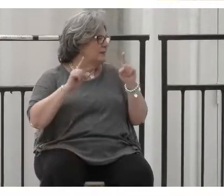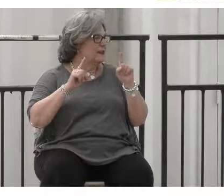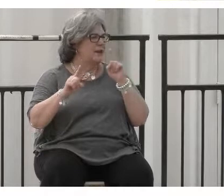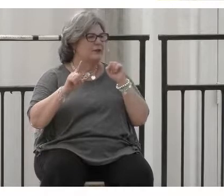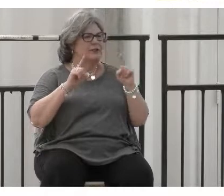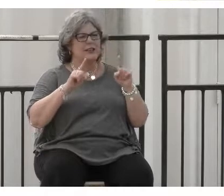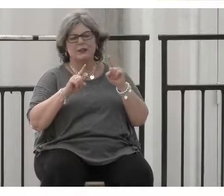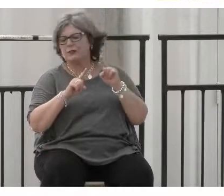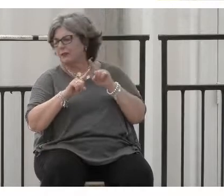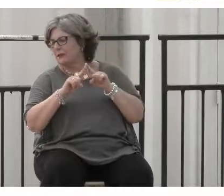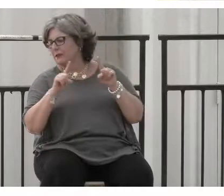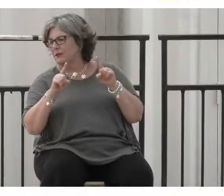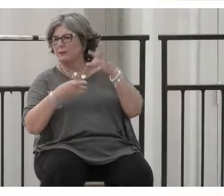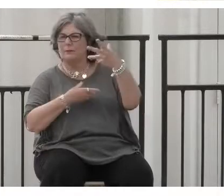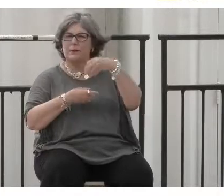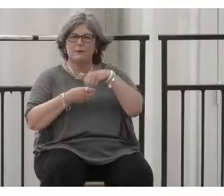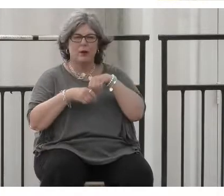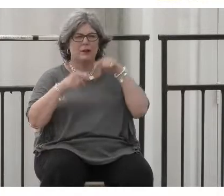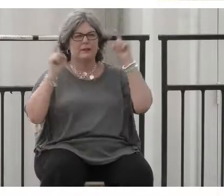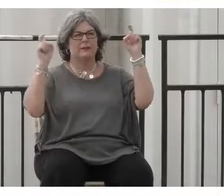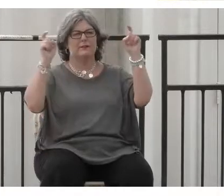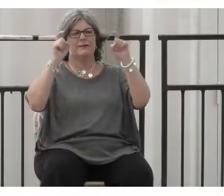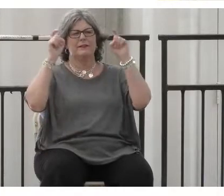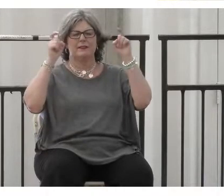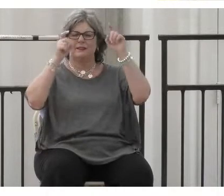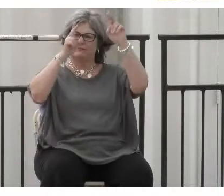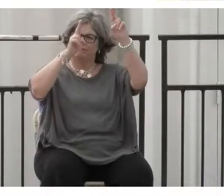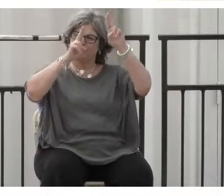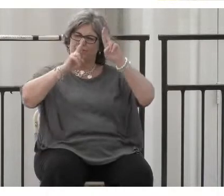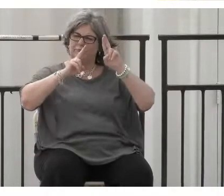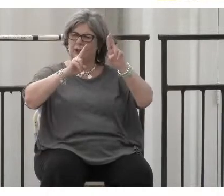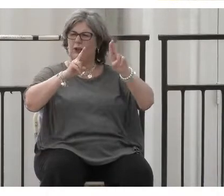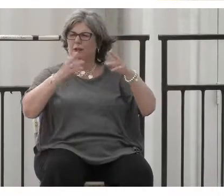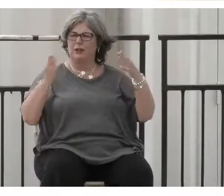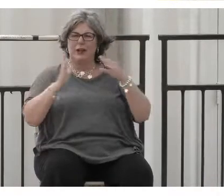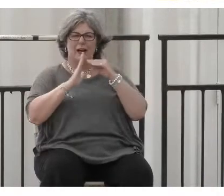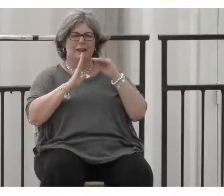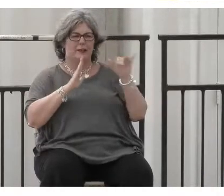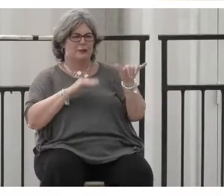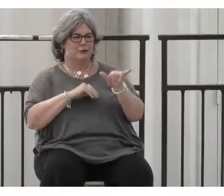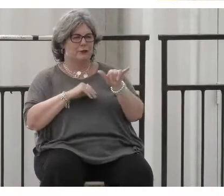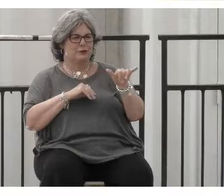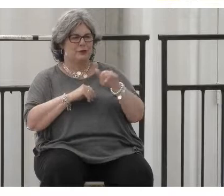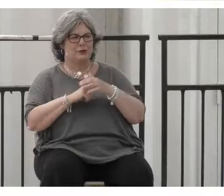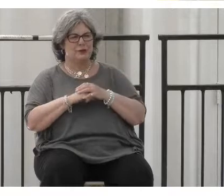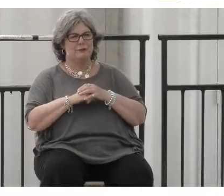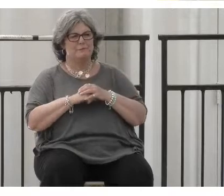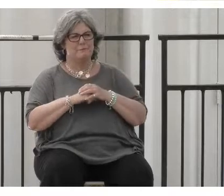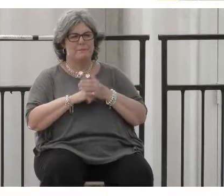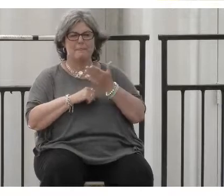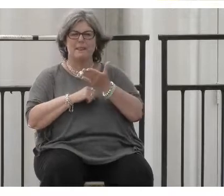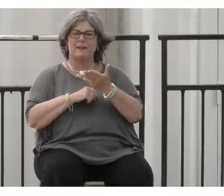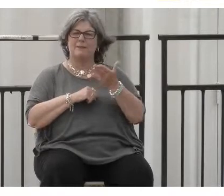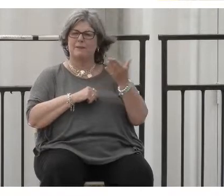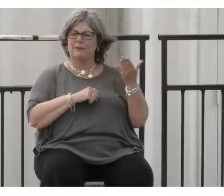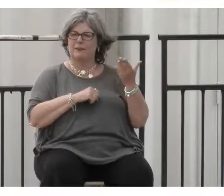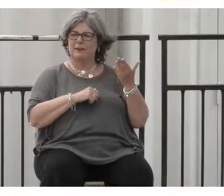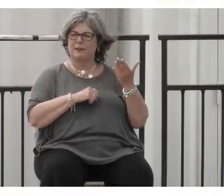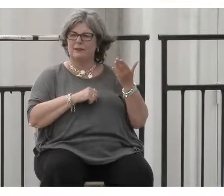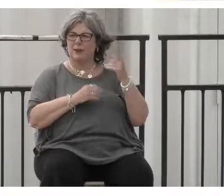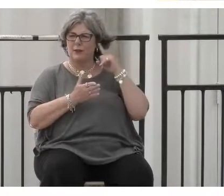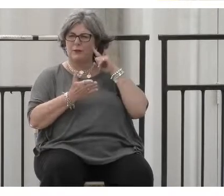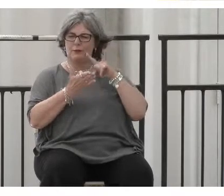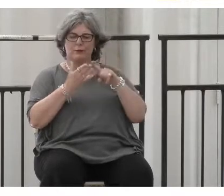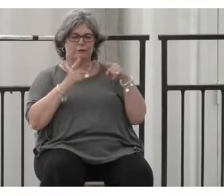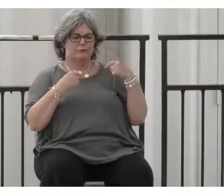us to be part of the festival. For us, it's a great honor, and for our students as well, to disseminate the research that